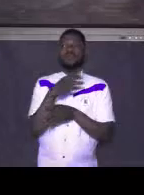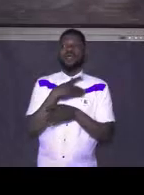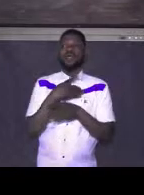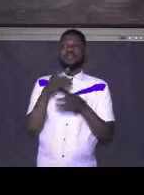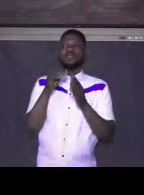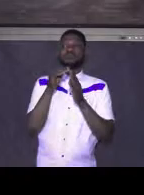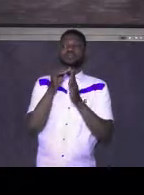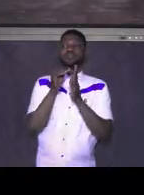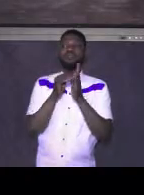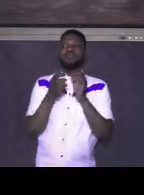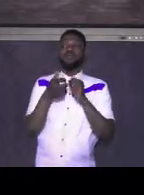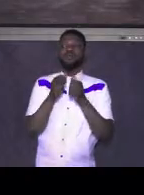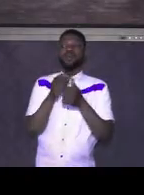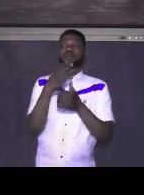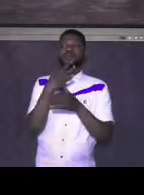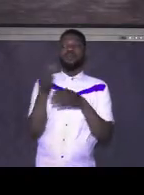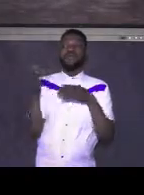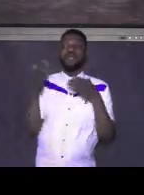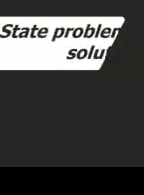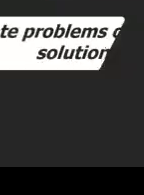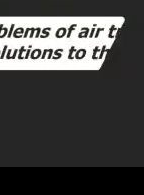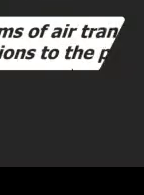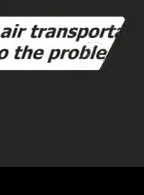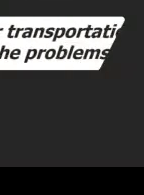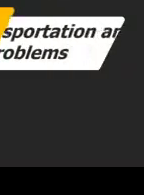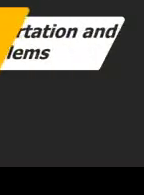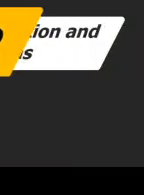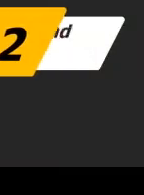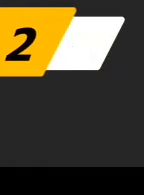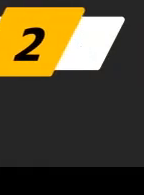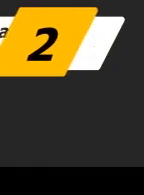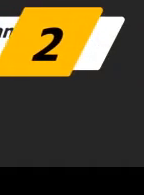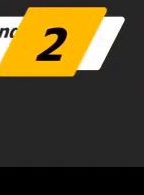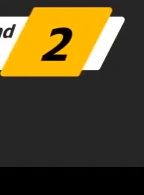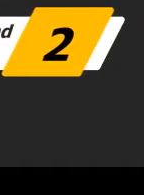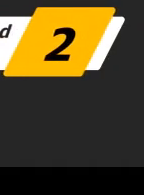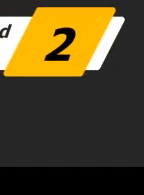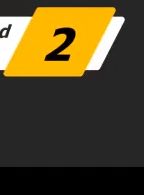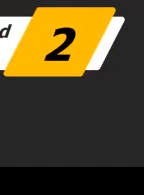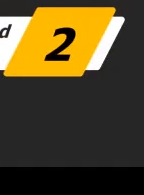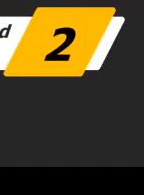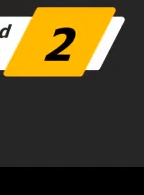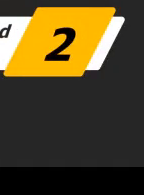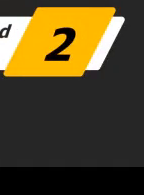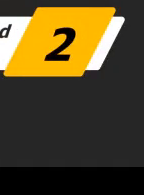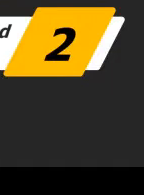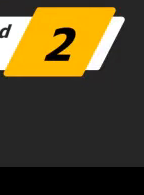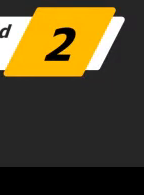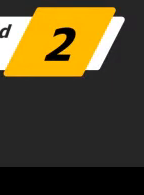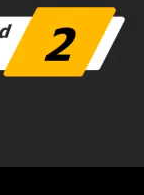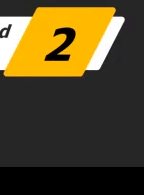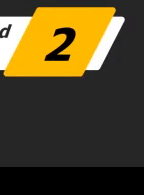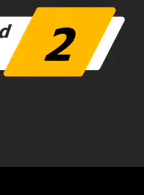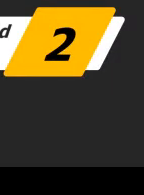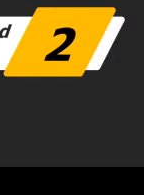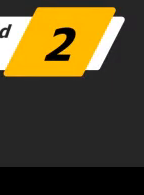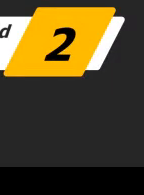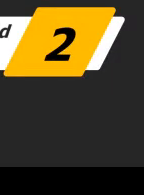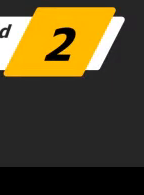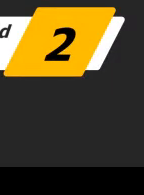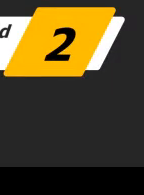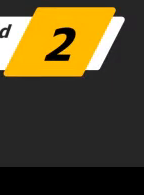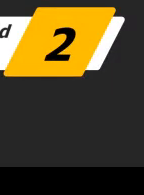transportation. And you should be able to state problems of air transportation and solutions to the